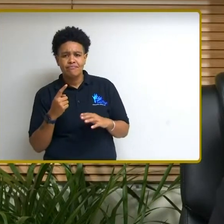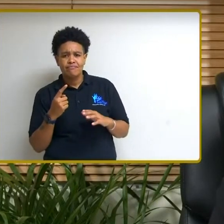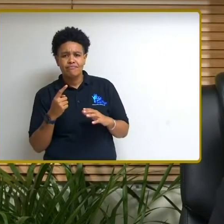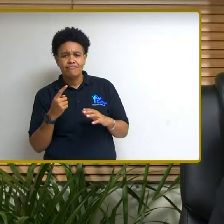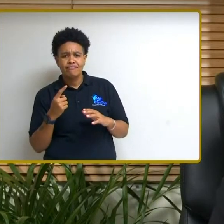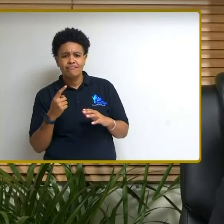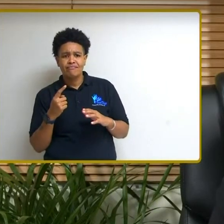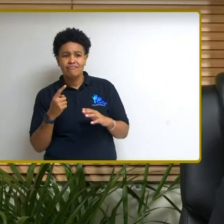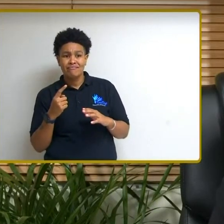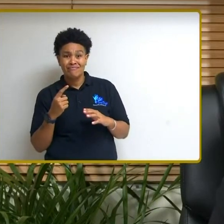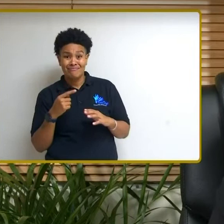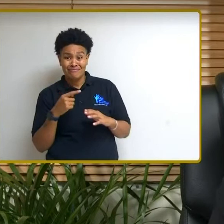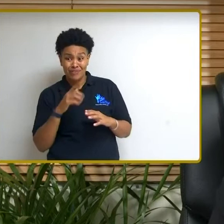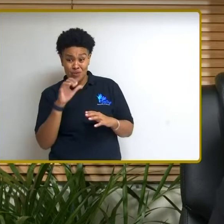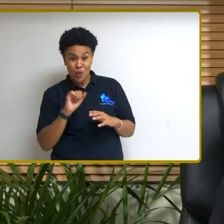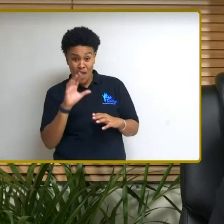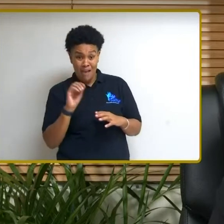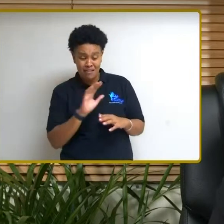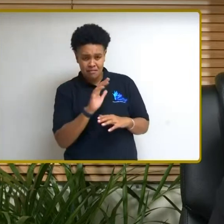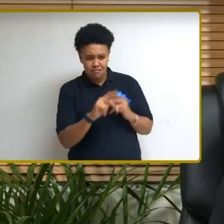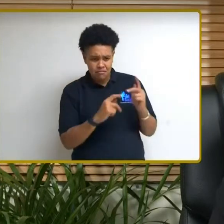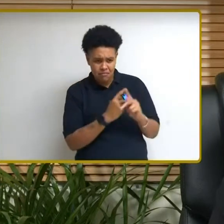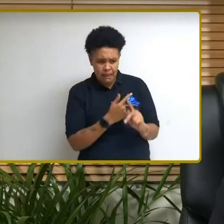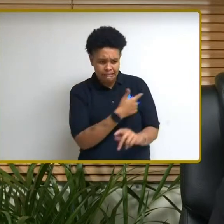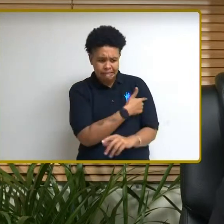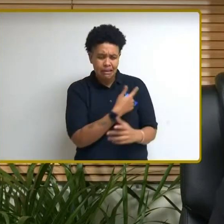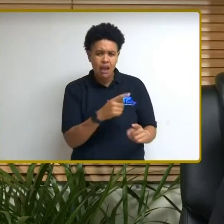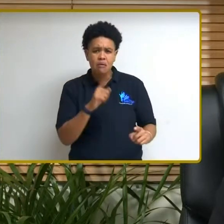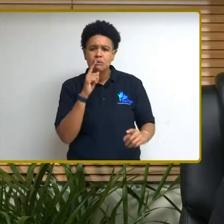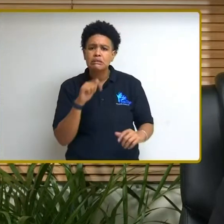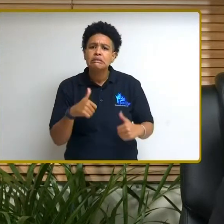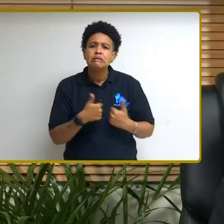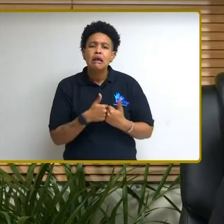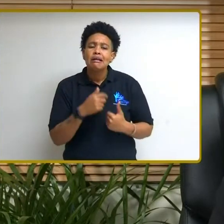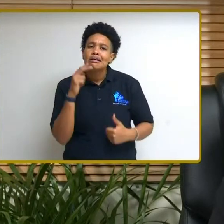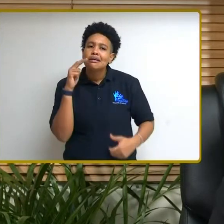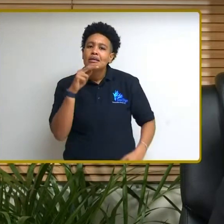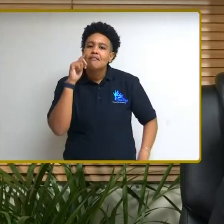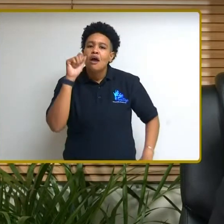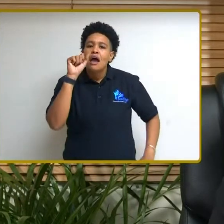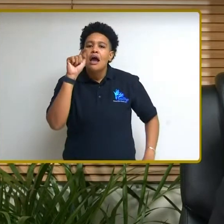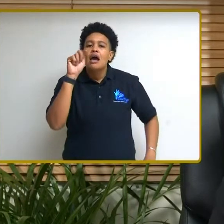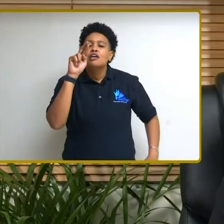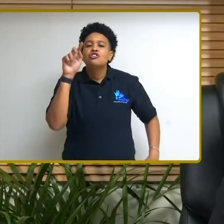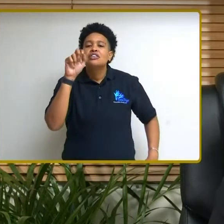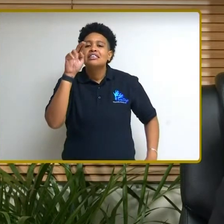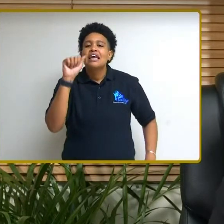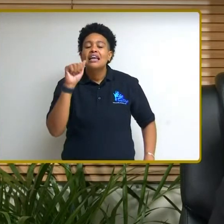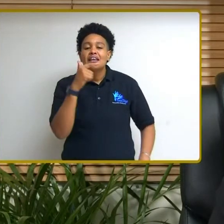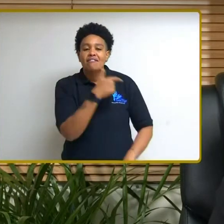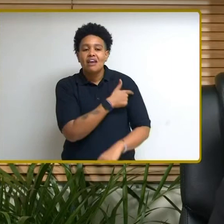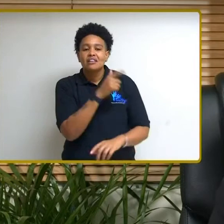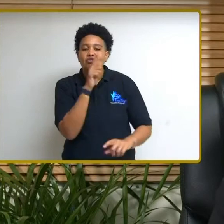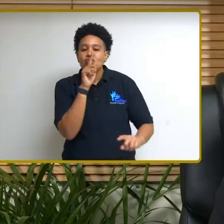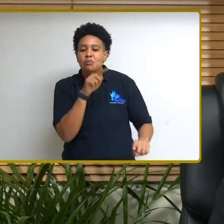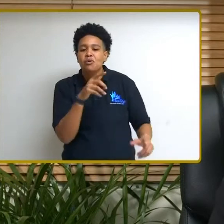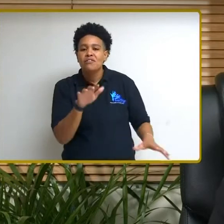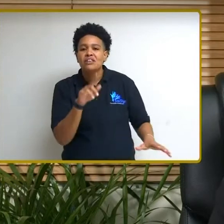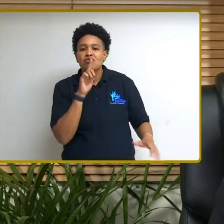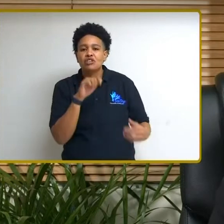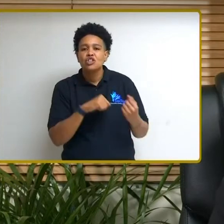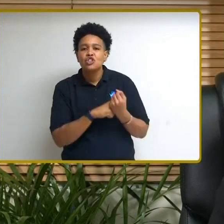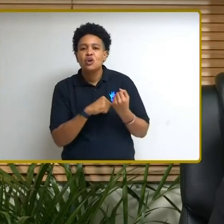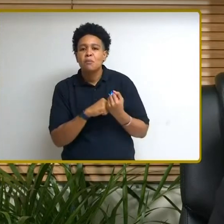was proving to be challenging for the AstraZeneca vaccine. That has been reported and has been